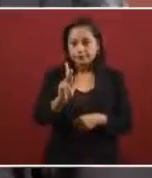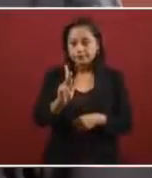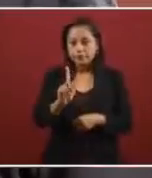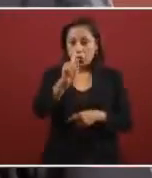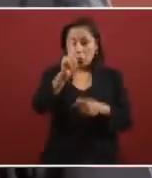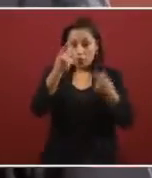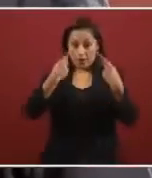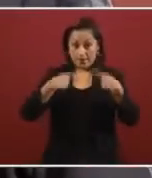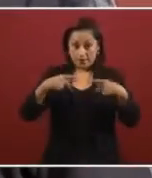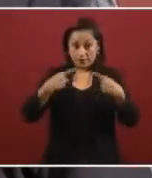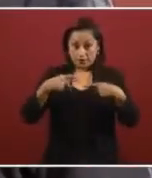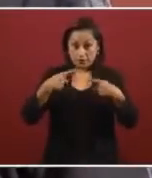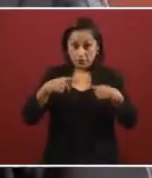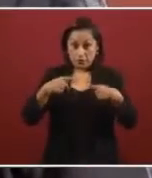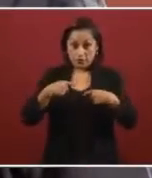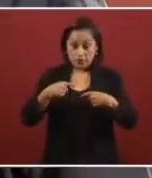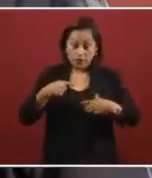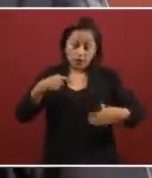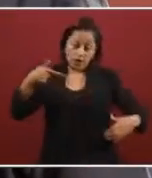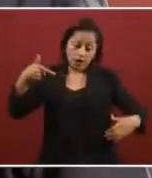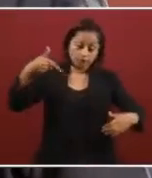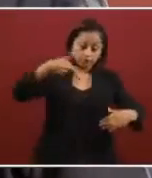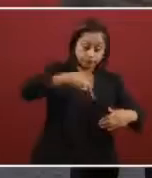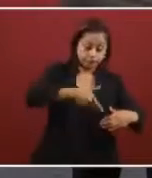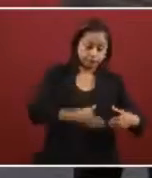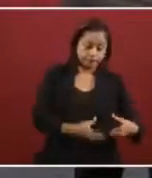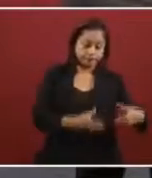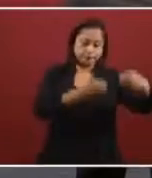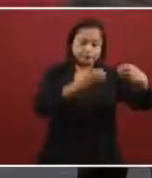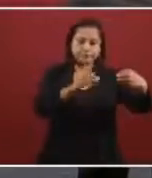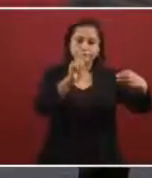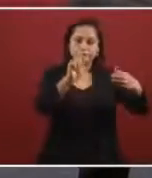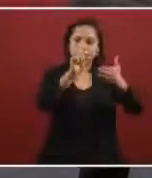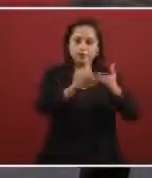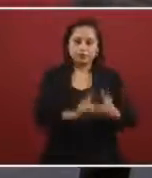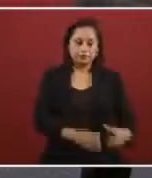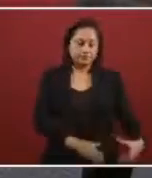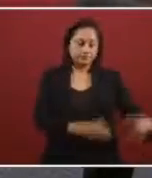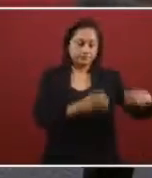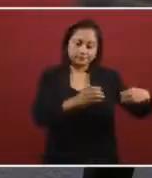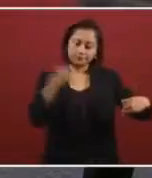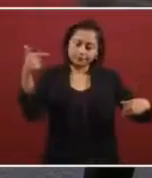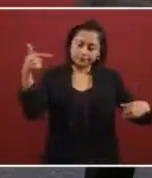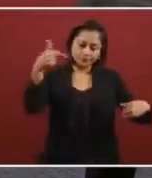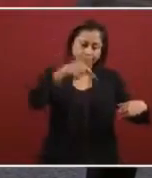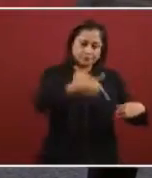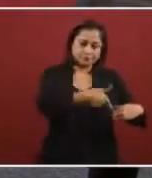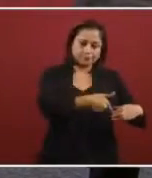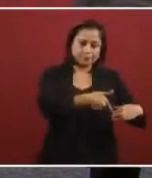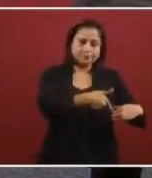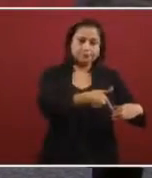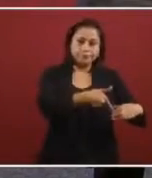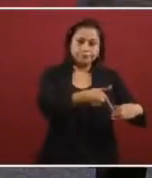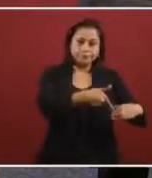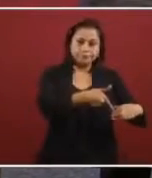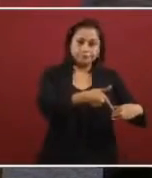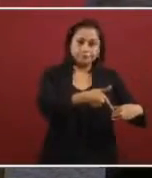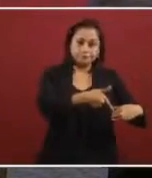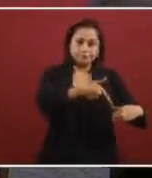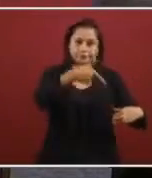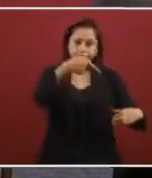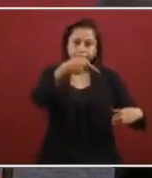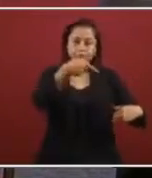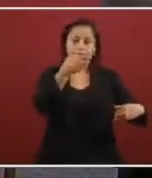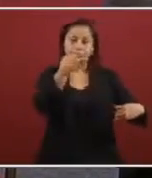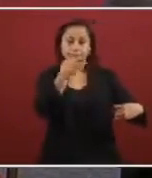that fills de 20 litros a 20-liter container de gasolina of gasoline es ese procedimiento is